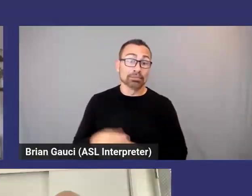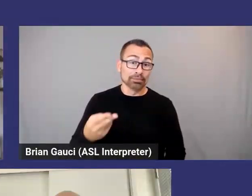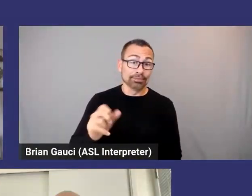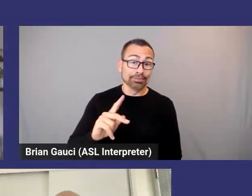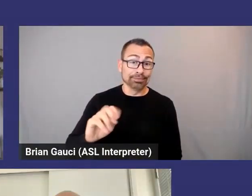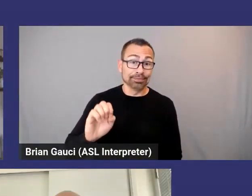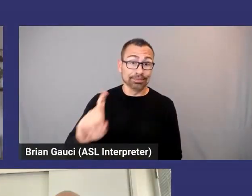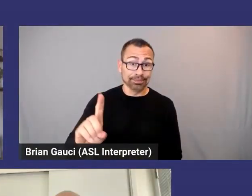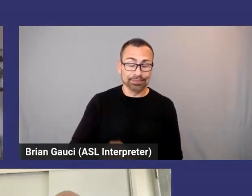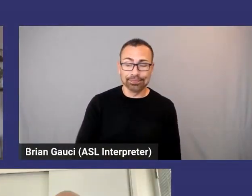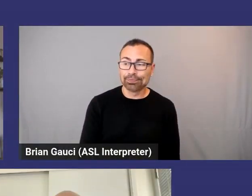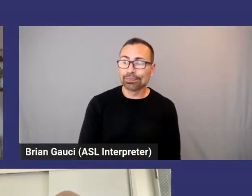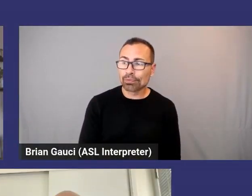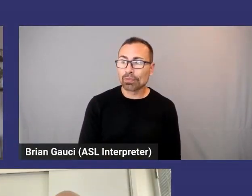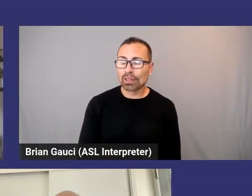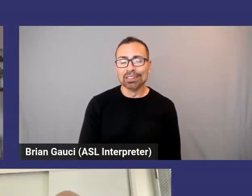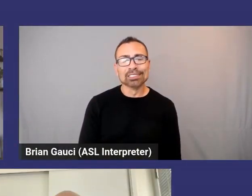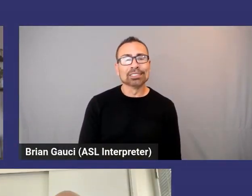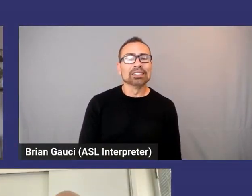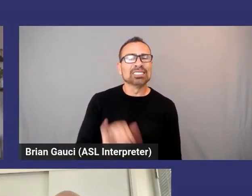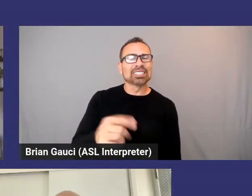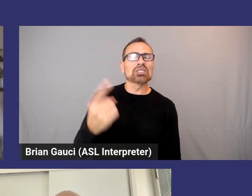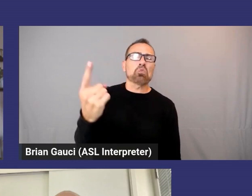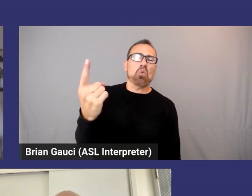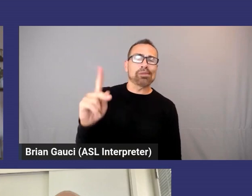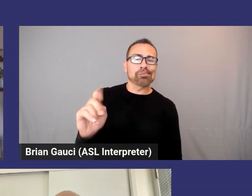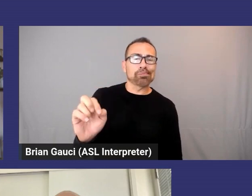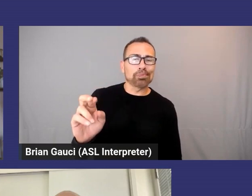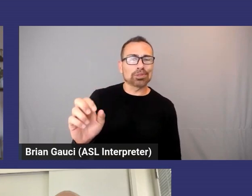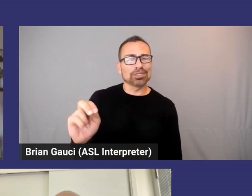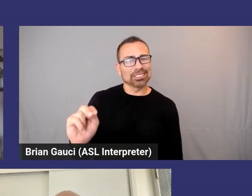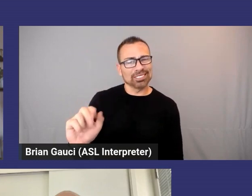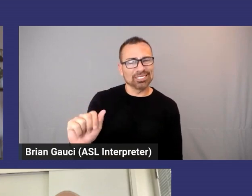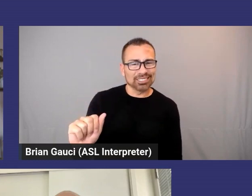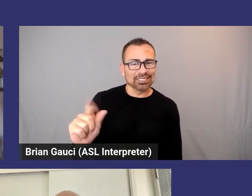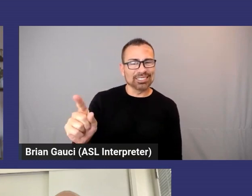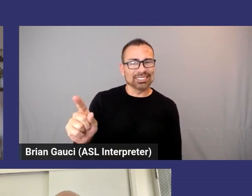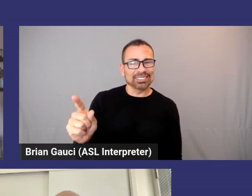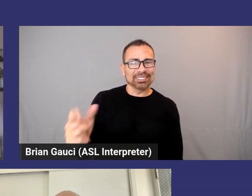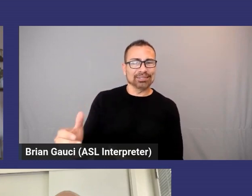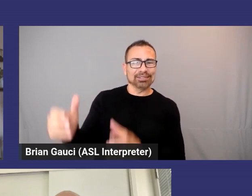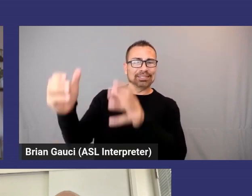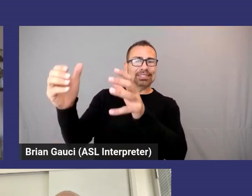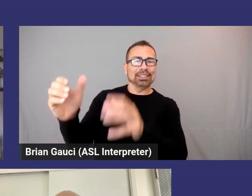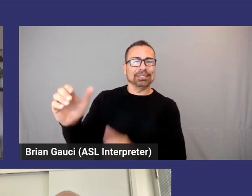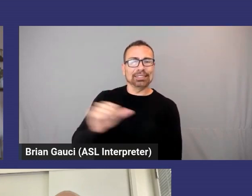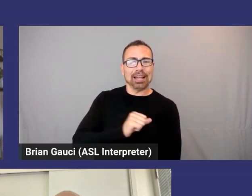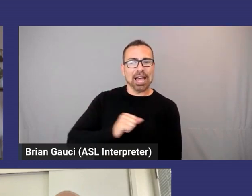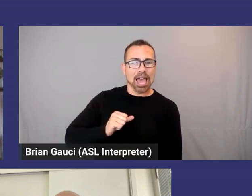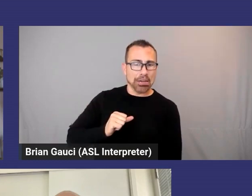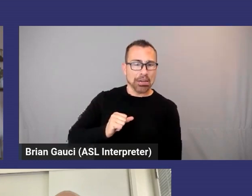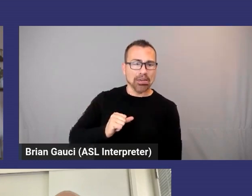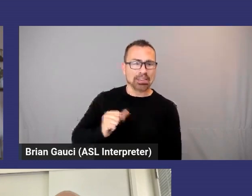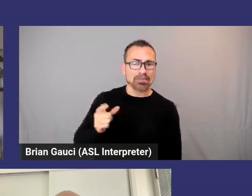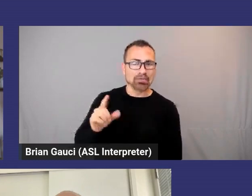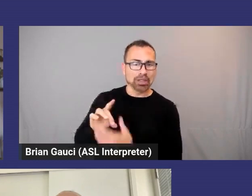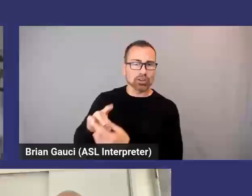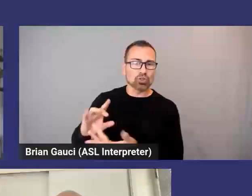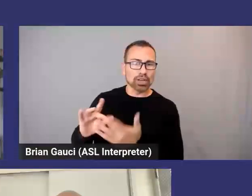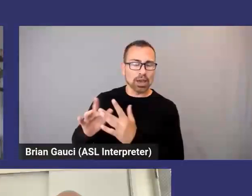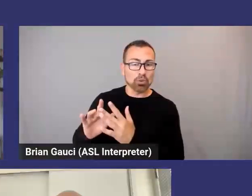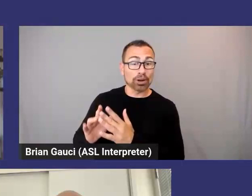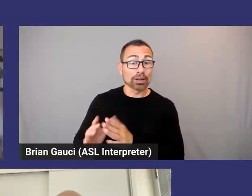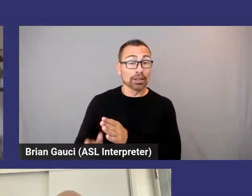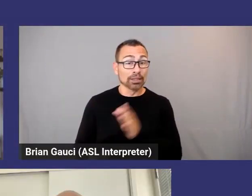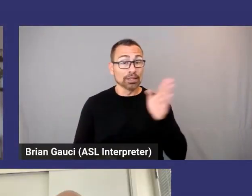So that's one persona, right? I kind of put that in the admin bucket. Yeah. And that's the network portion. I kind of put that there. On the application